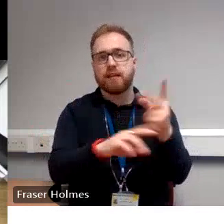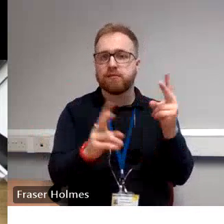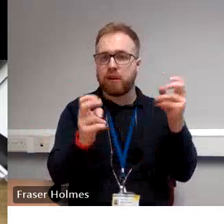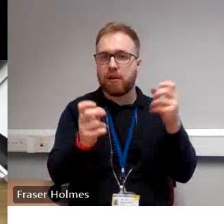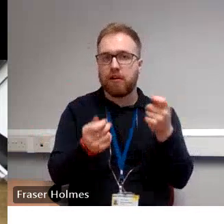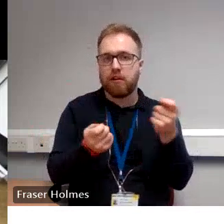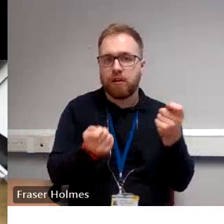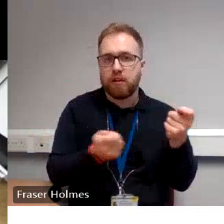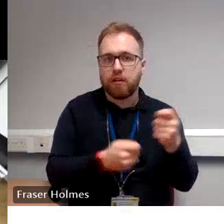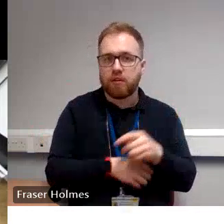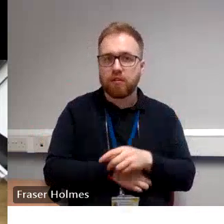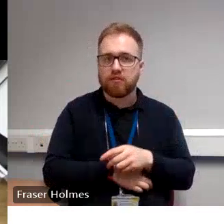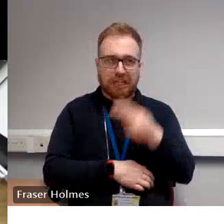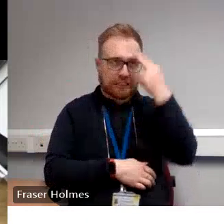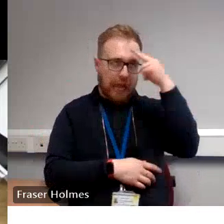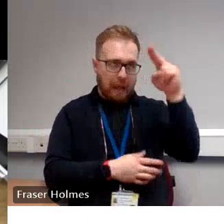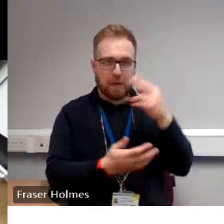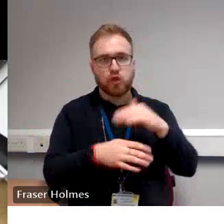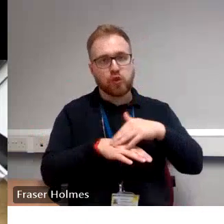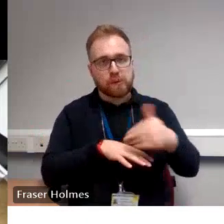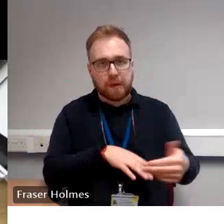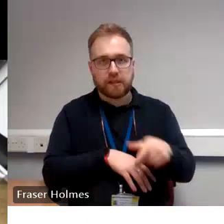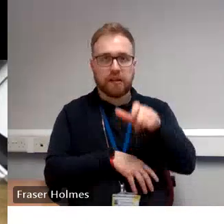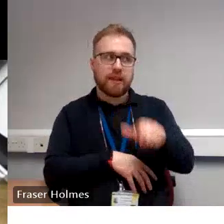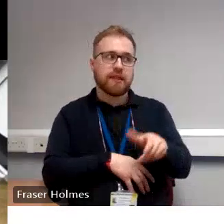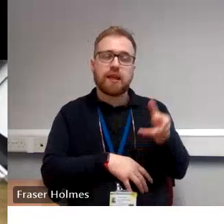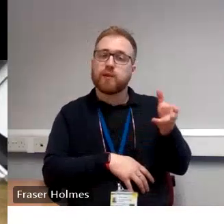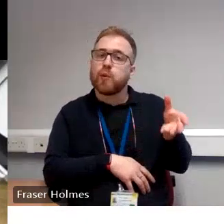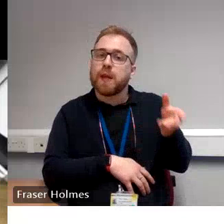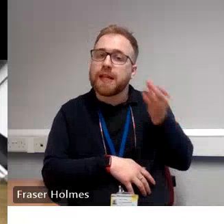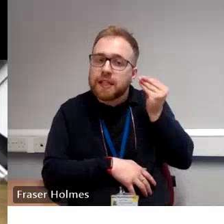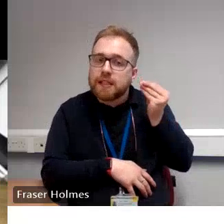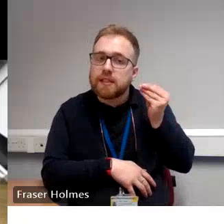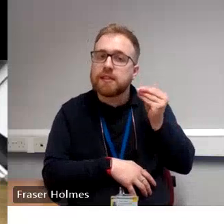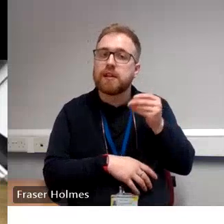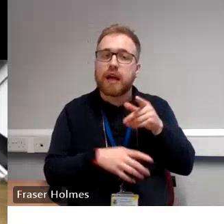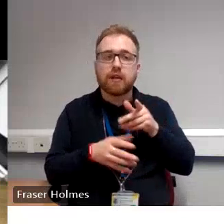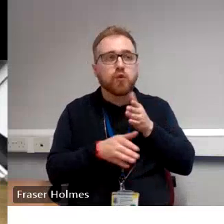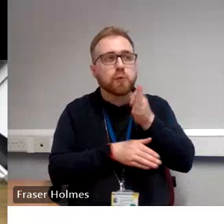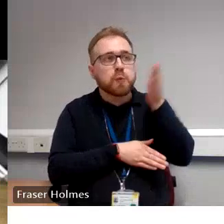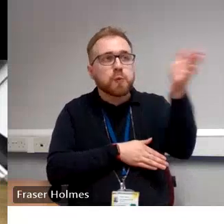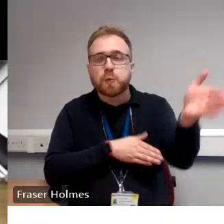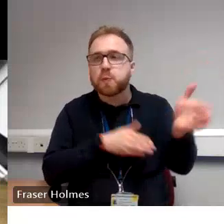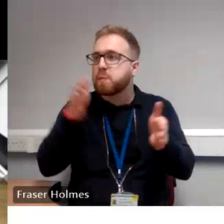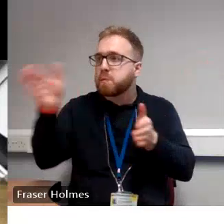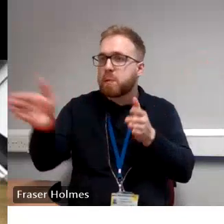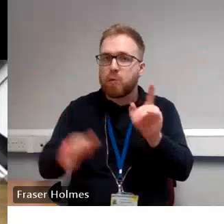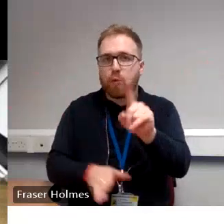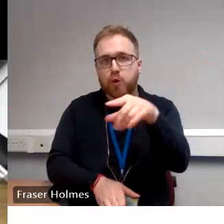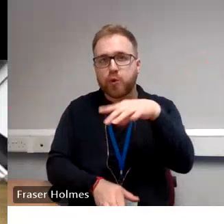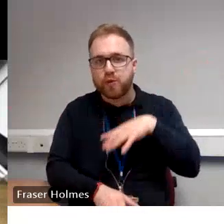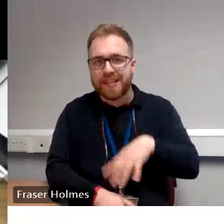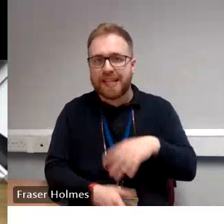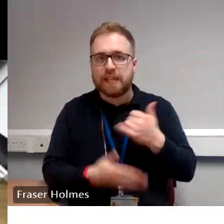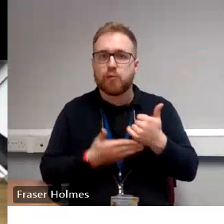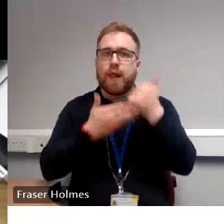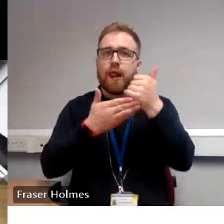Whatever they are called, they are there to listen to you and put you in touch with whatever it is you might need in order to feel